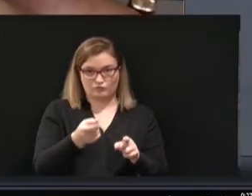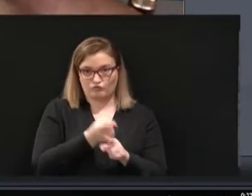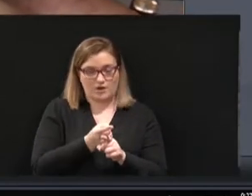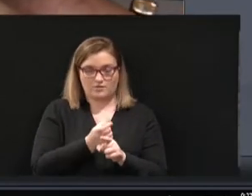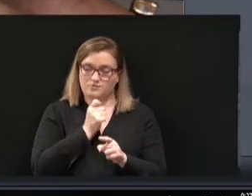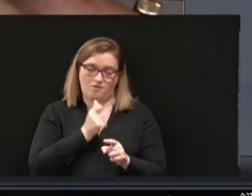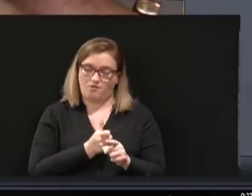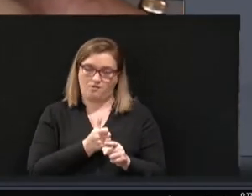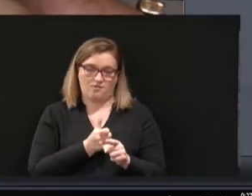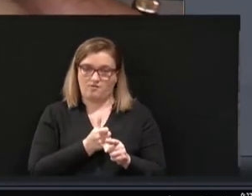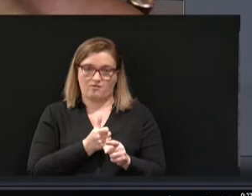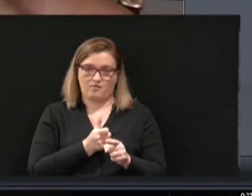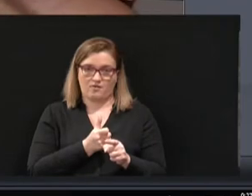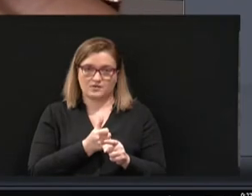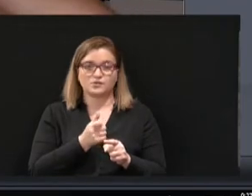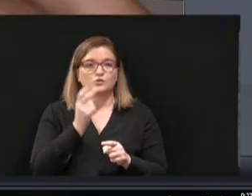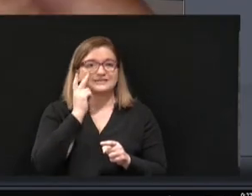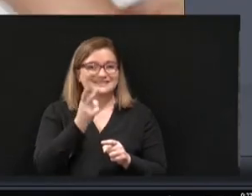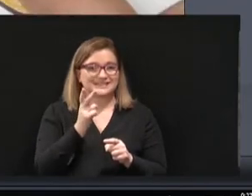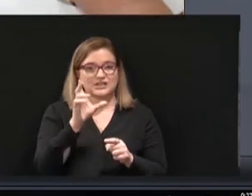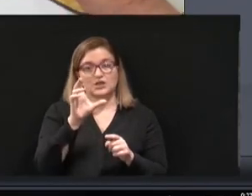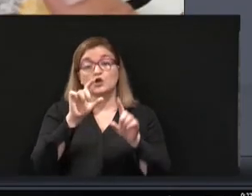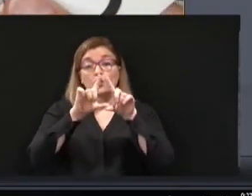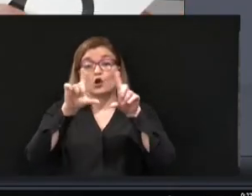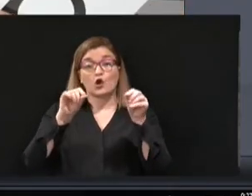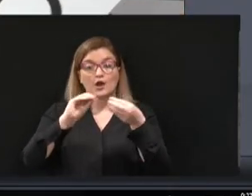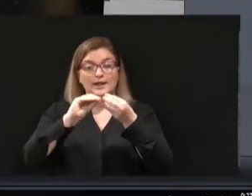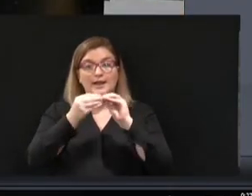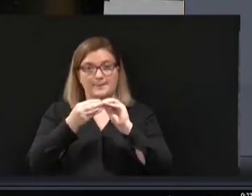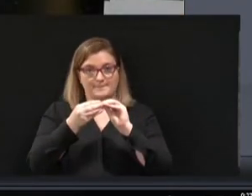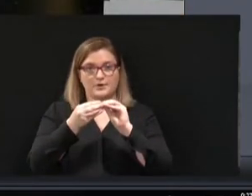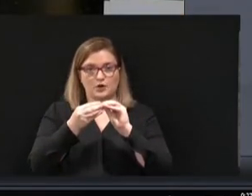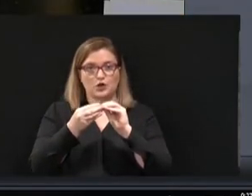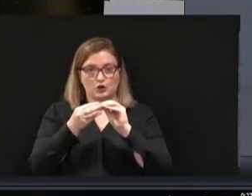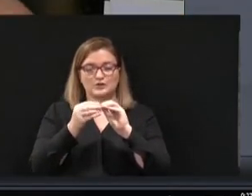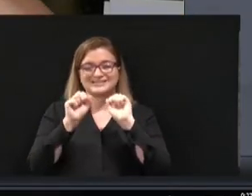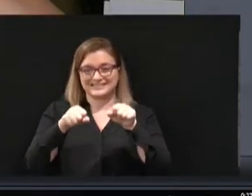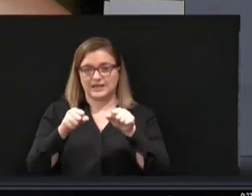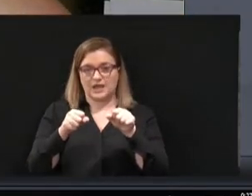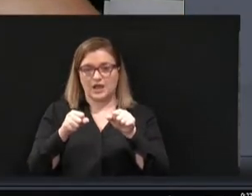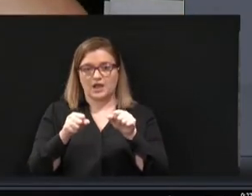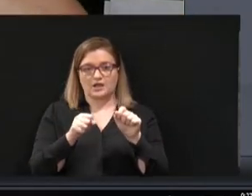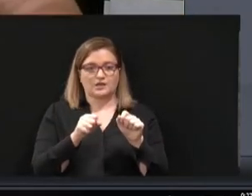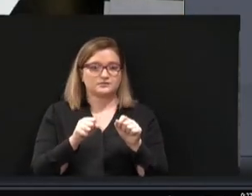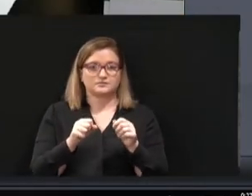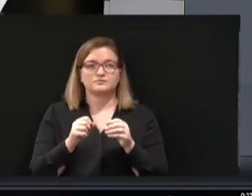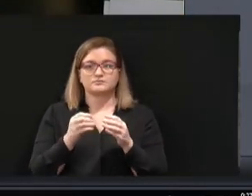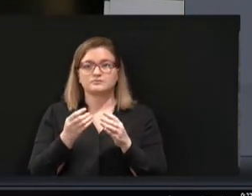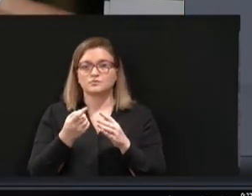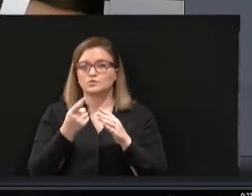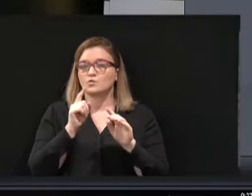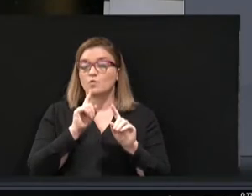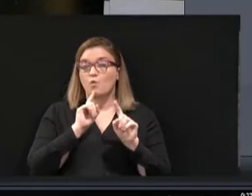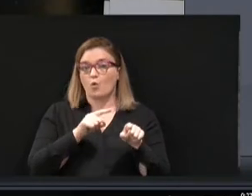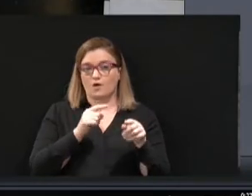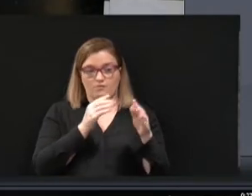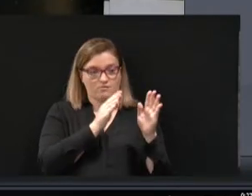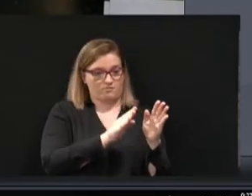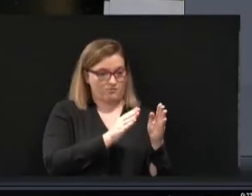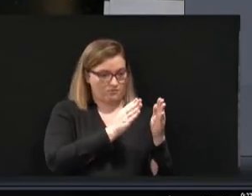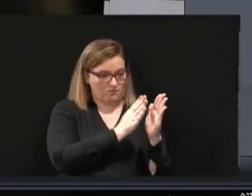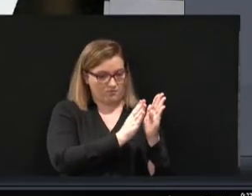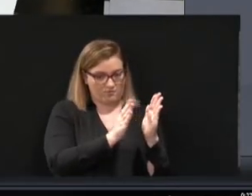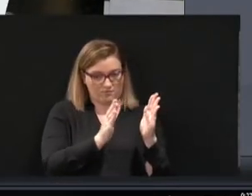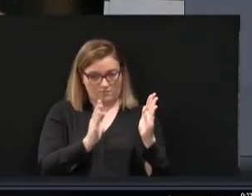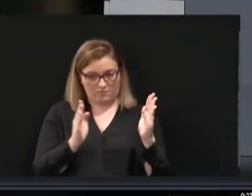the card number, and you can put them back in order in the supplemental deck where they go. It looks like we may be